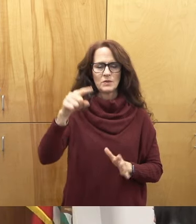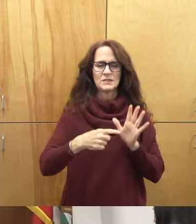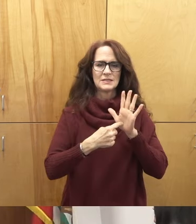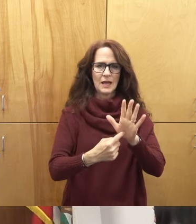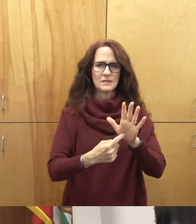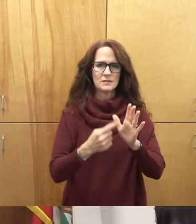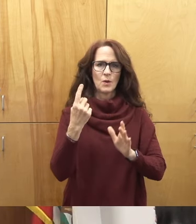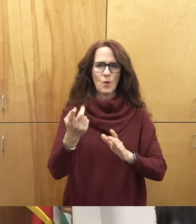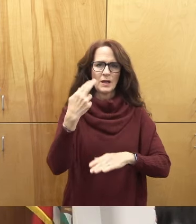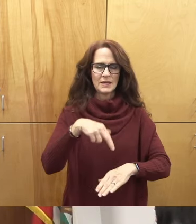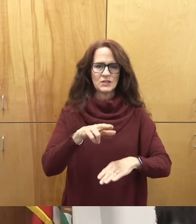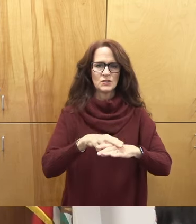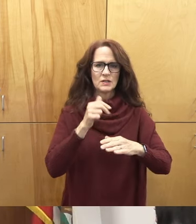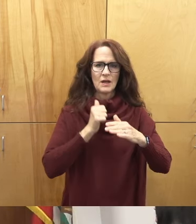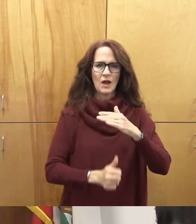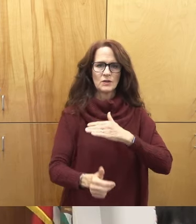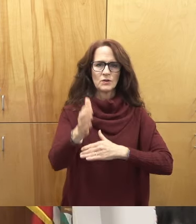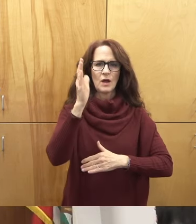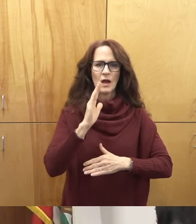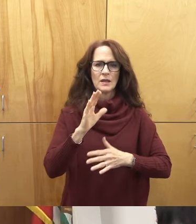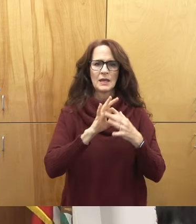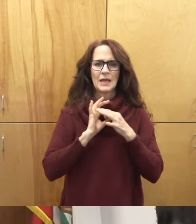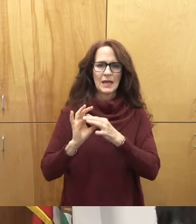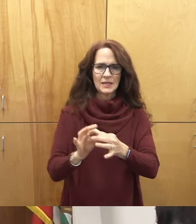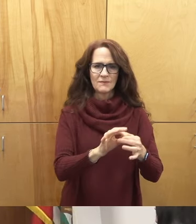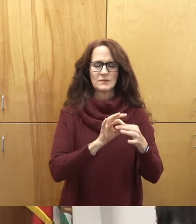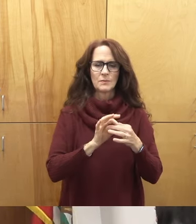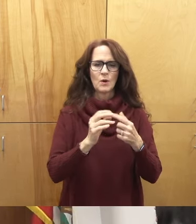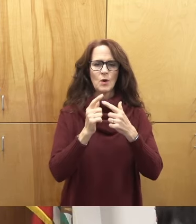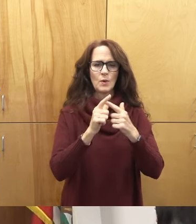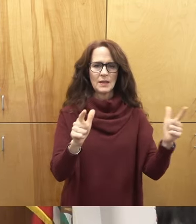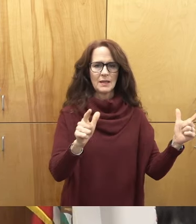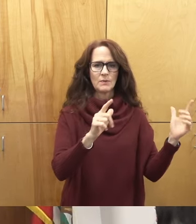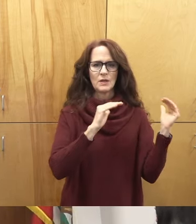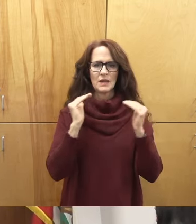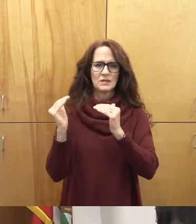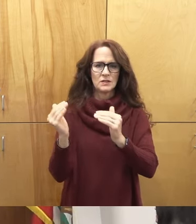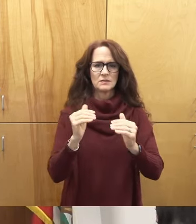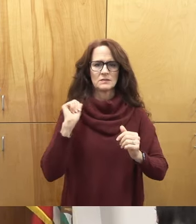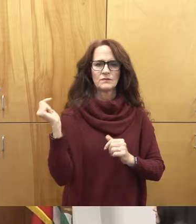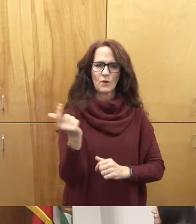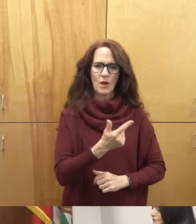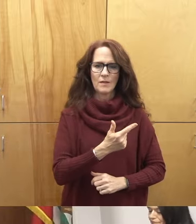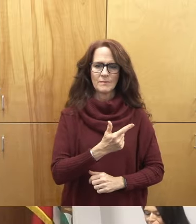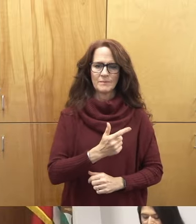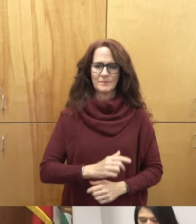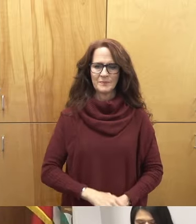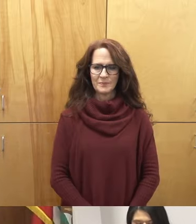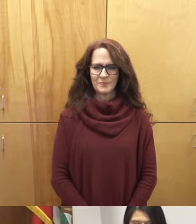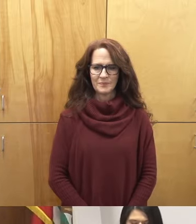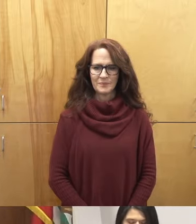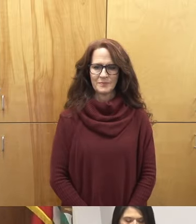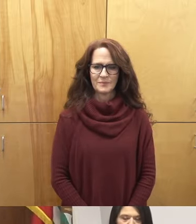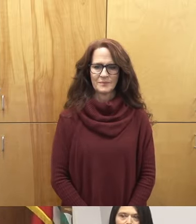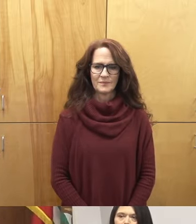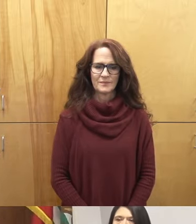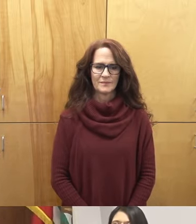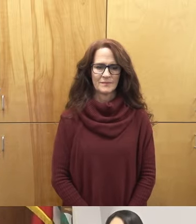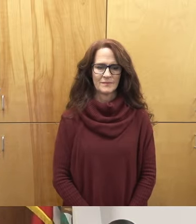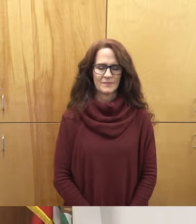it stands, one nation under God, indivisible, with liberty and justice for all.